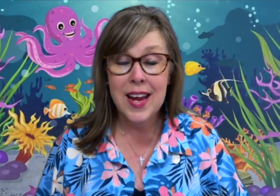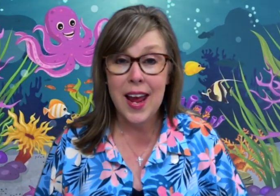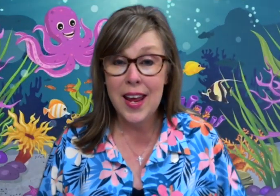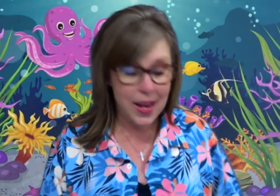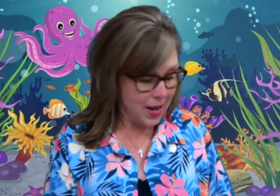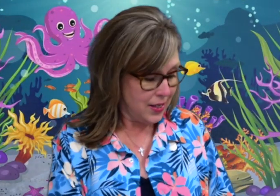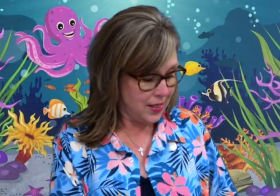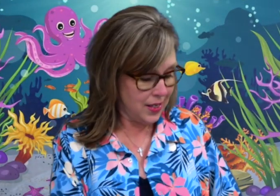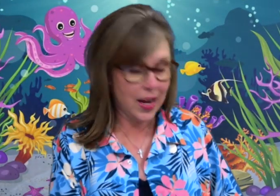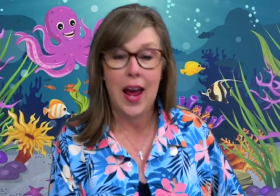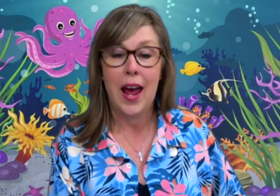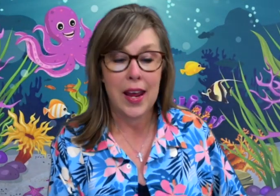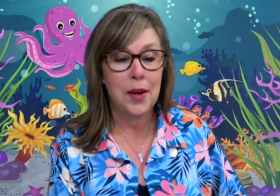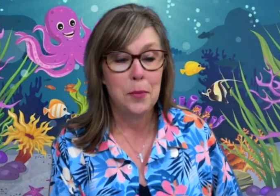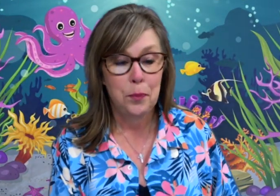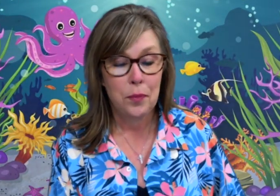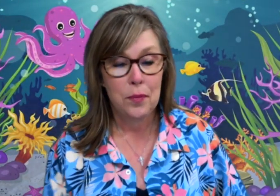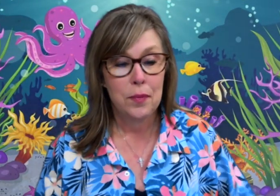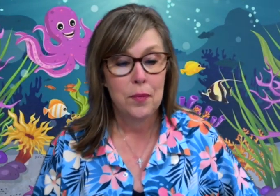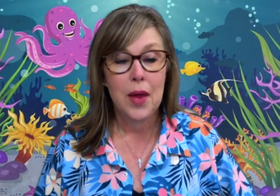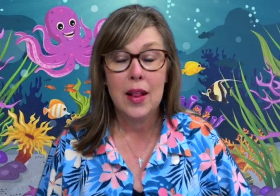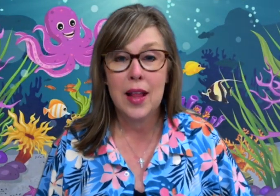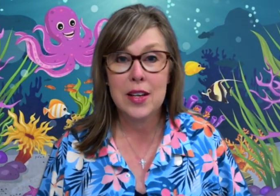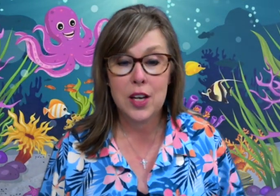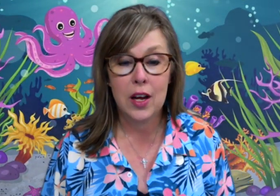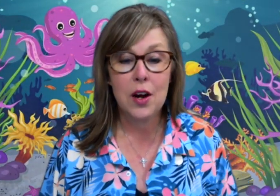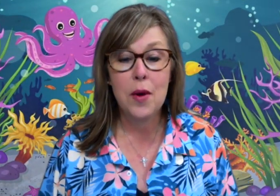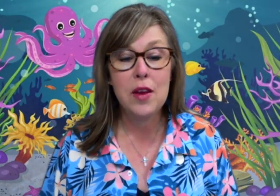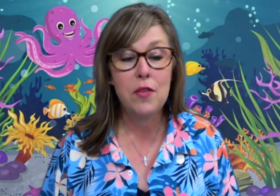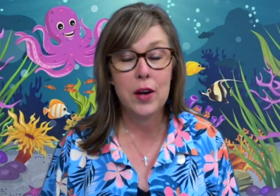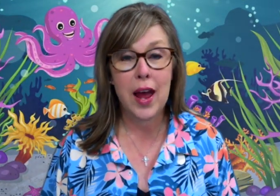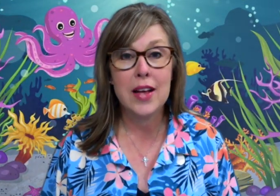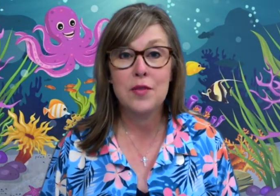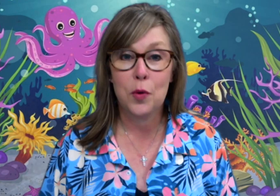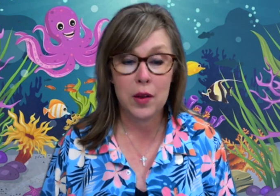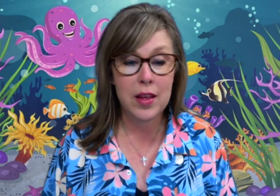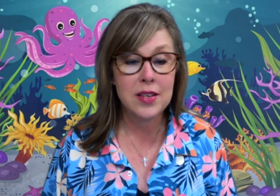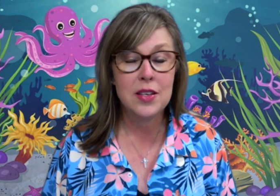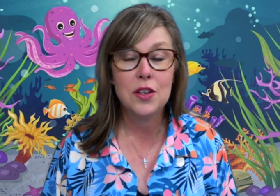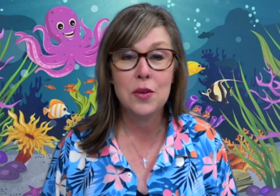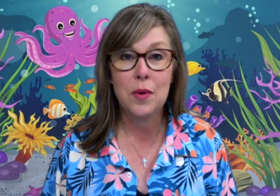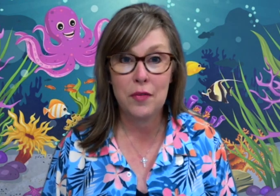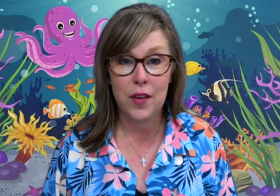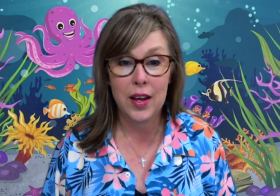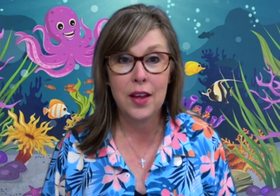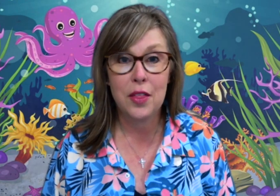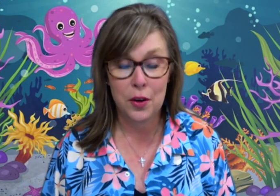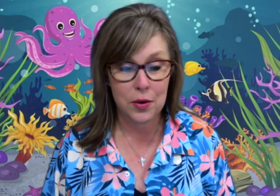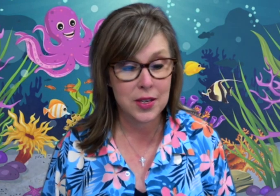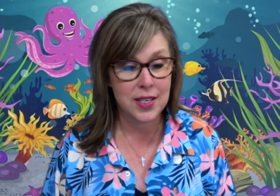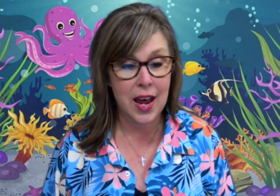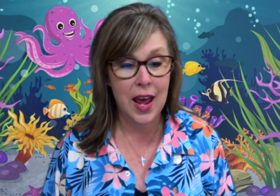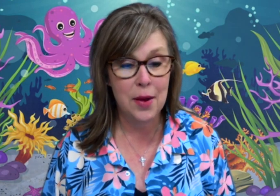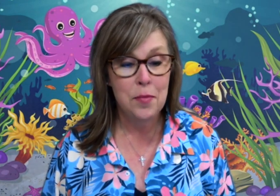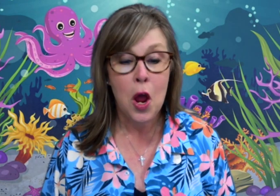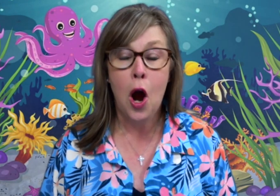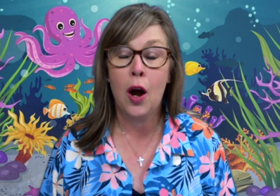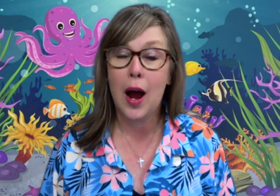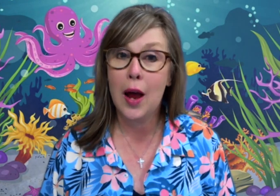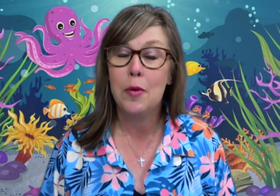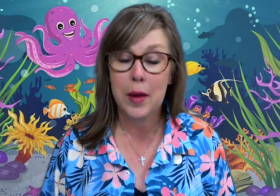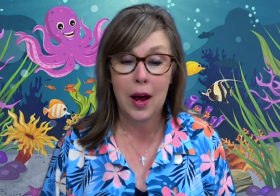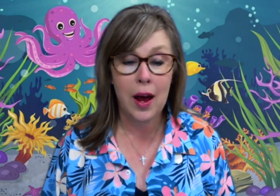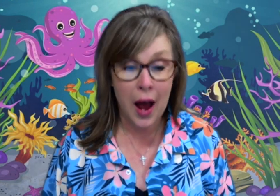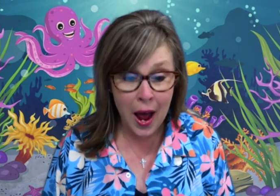great day today. Let's check on our weather forecast for this terrific Thursday.